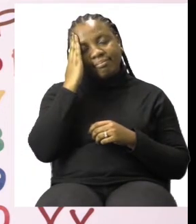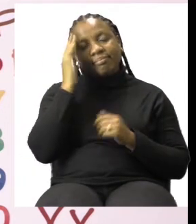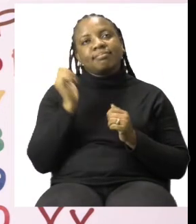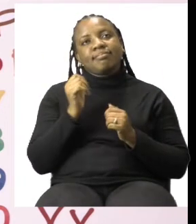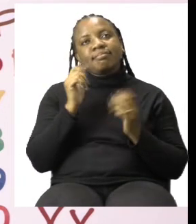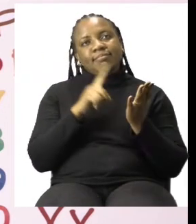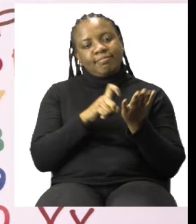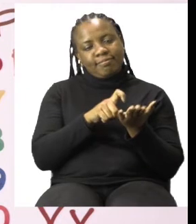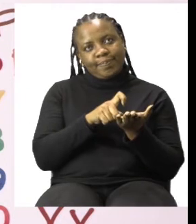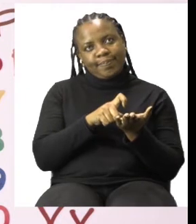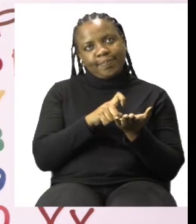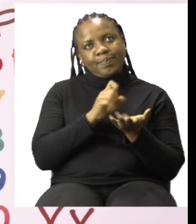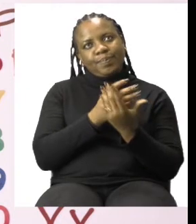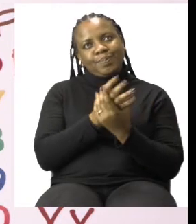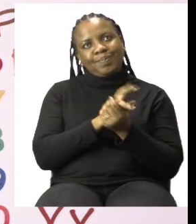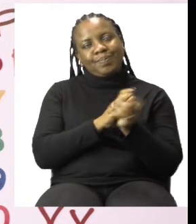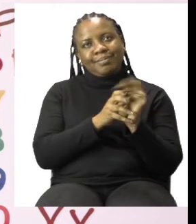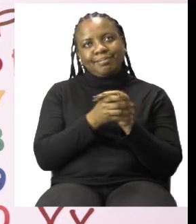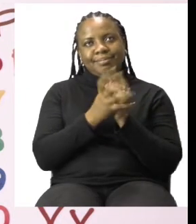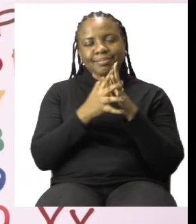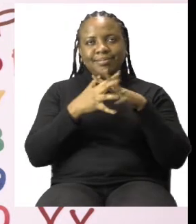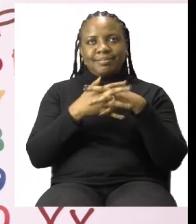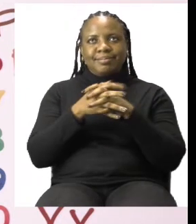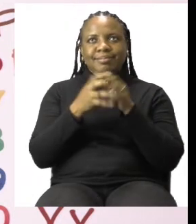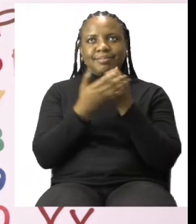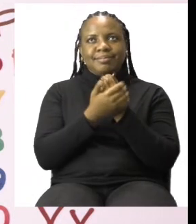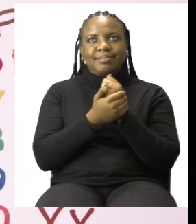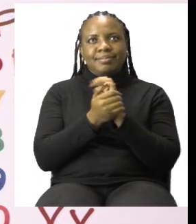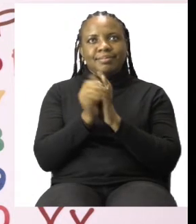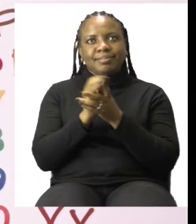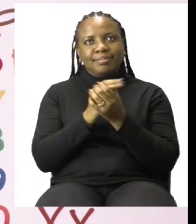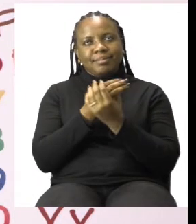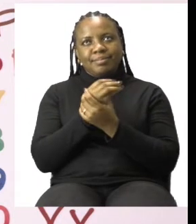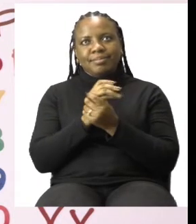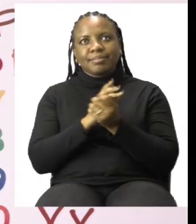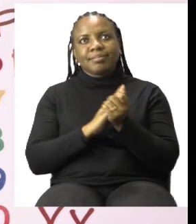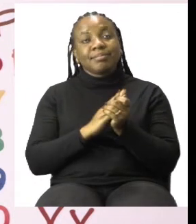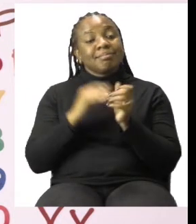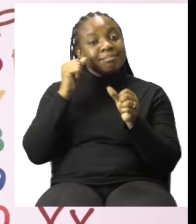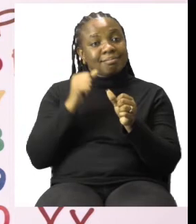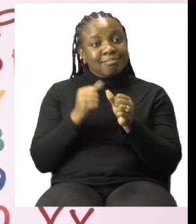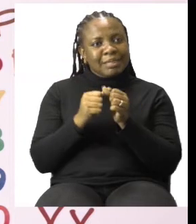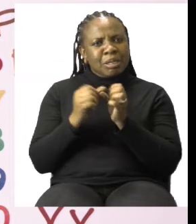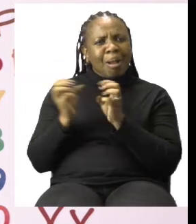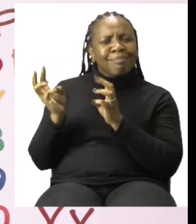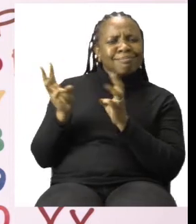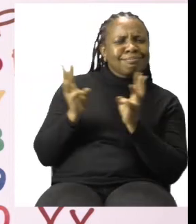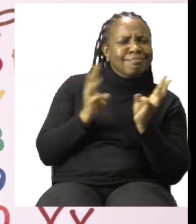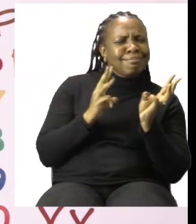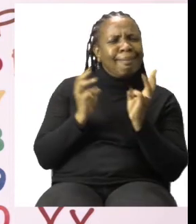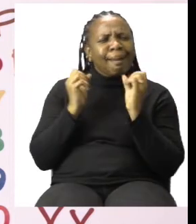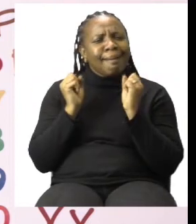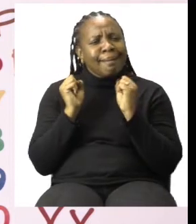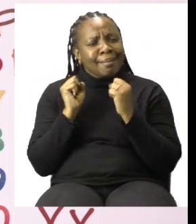our sanitizer and rub our hands. Remember grade 2s, winter is a season that we need to